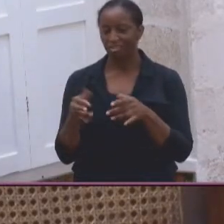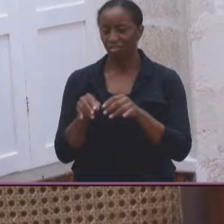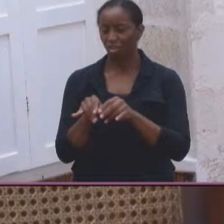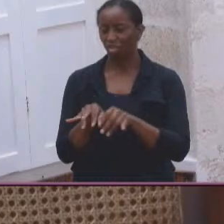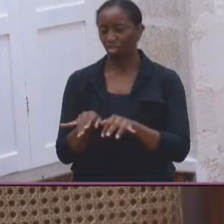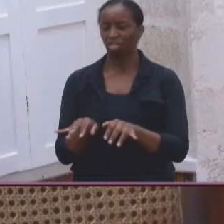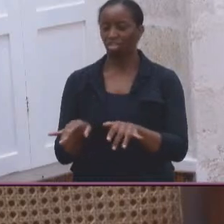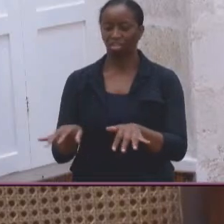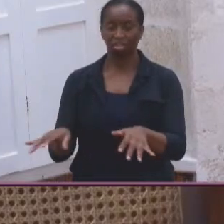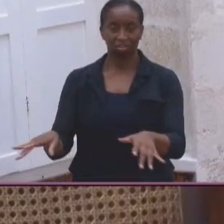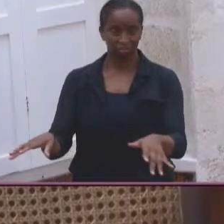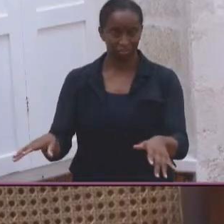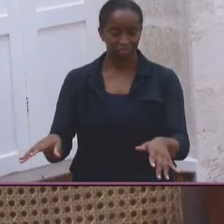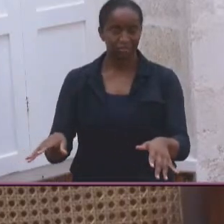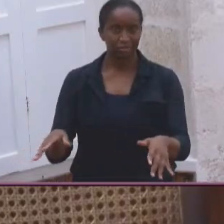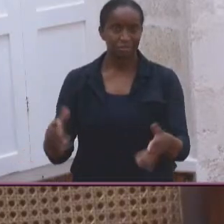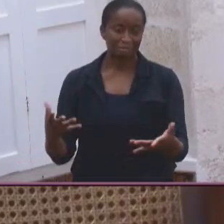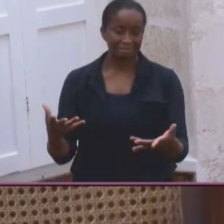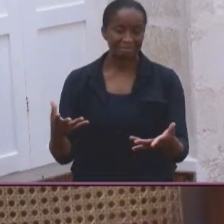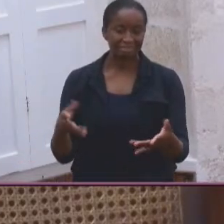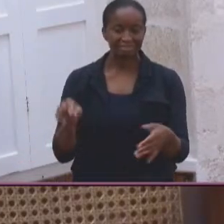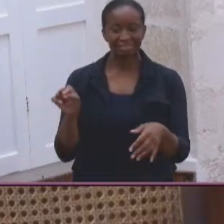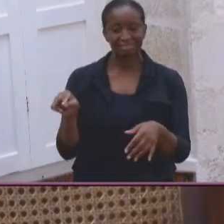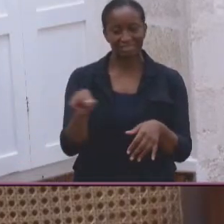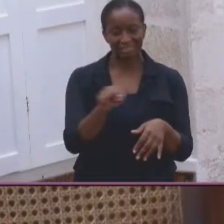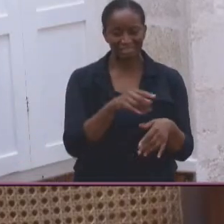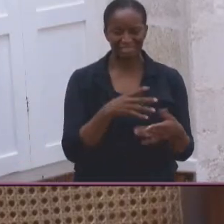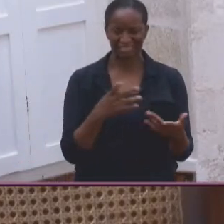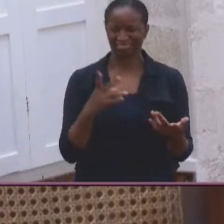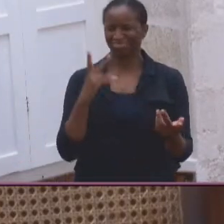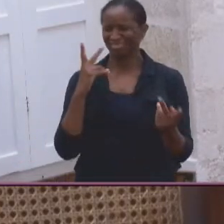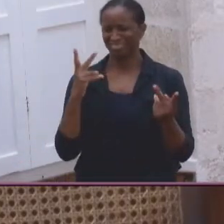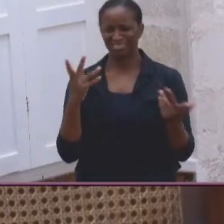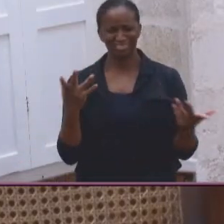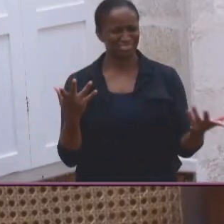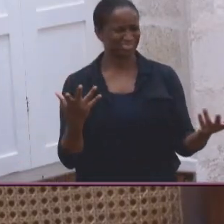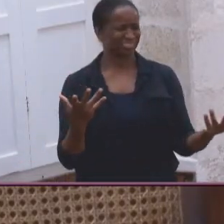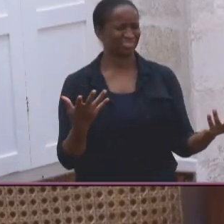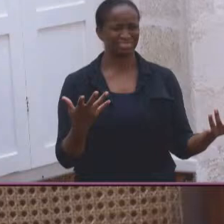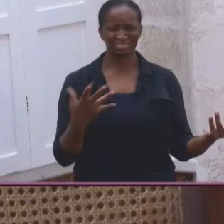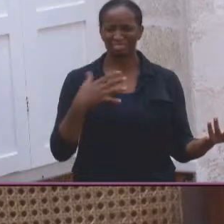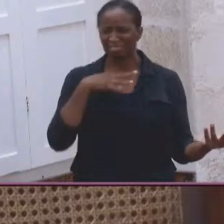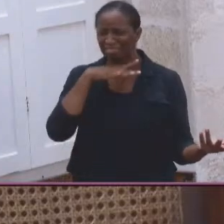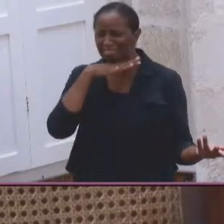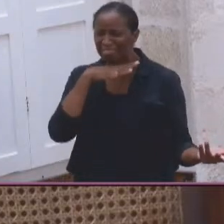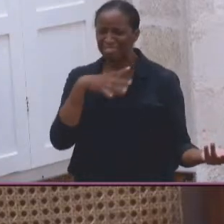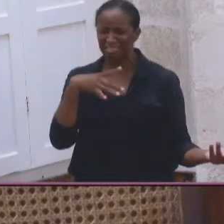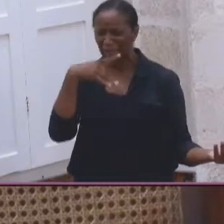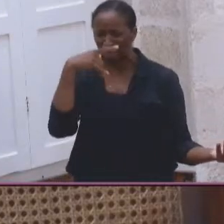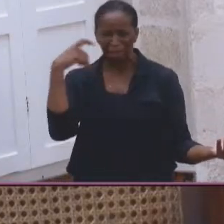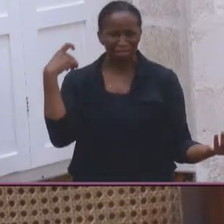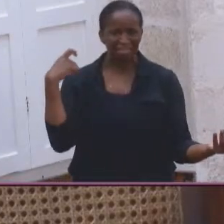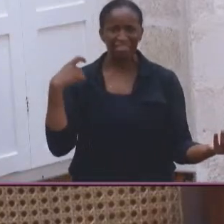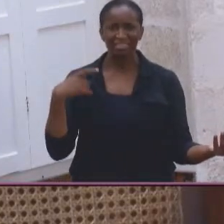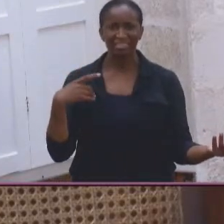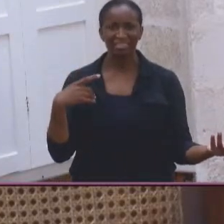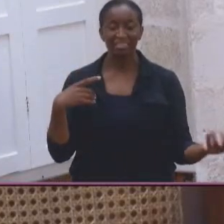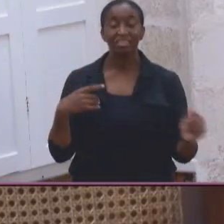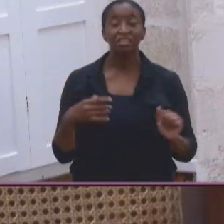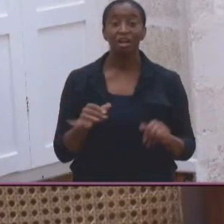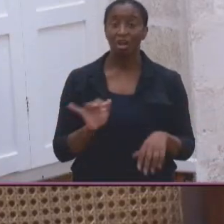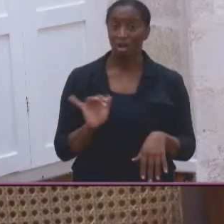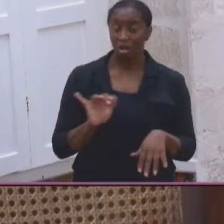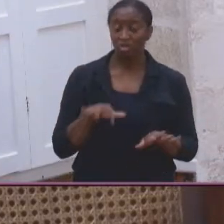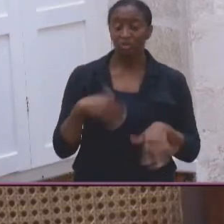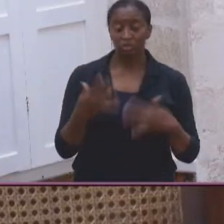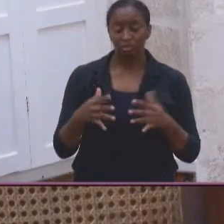these vectors and look unsightly, but it also is permanently damaging the environment that we're in. But